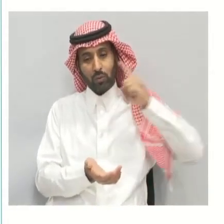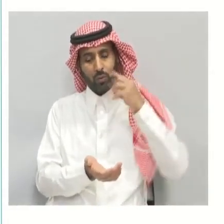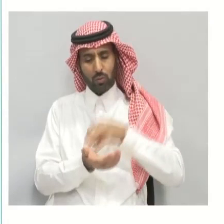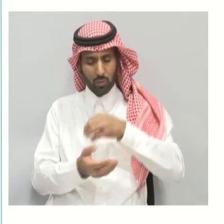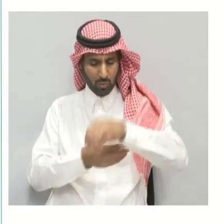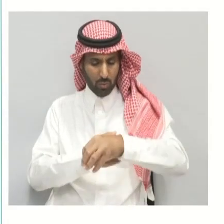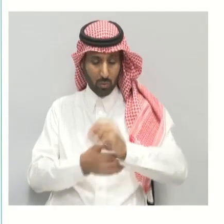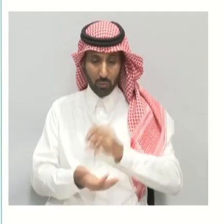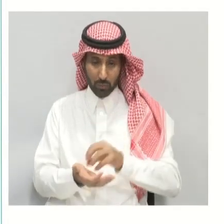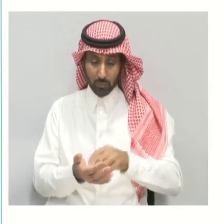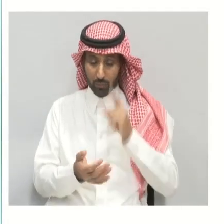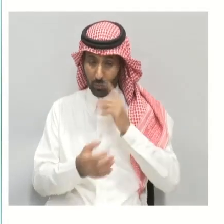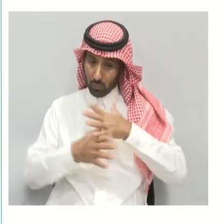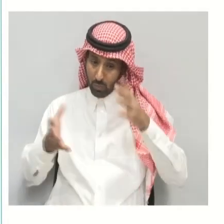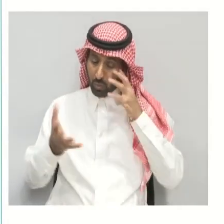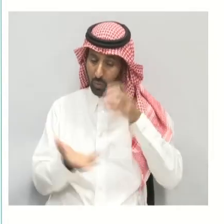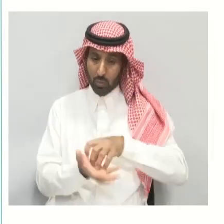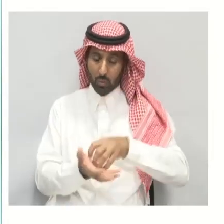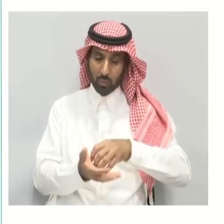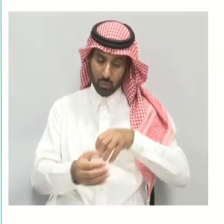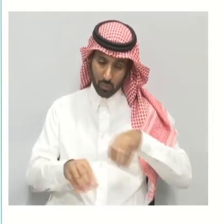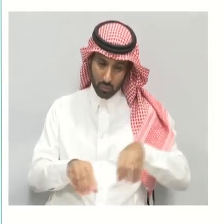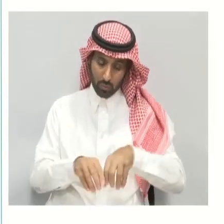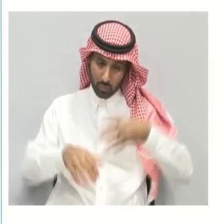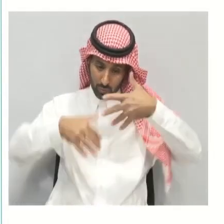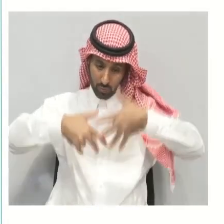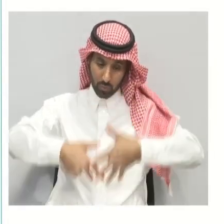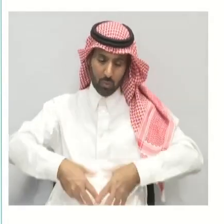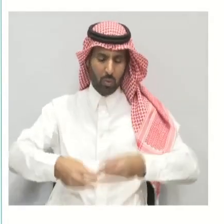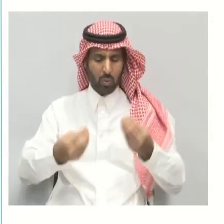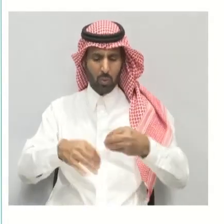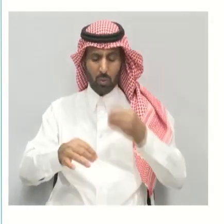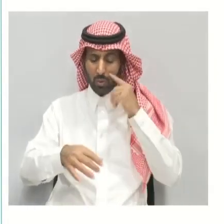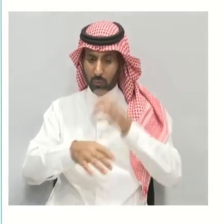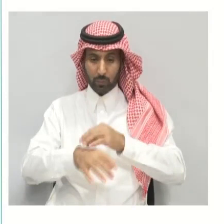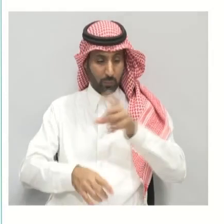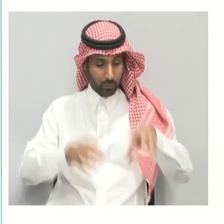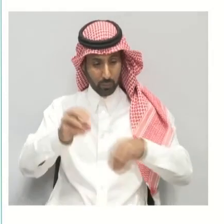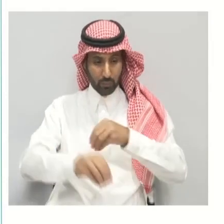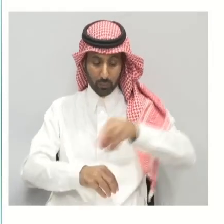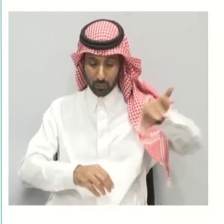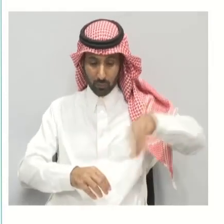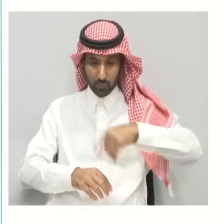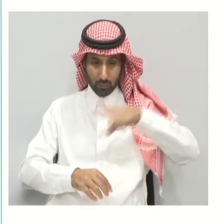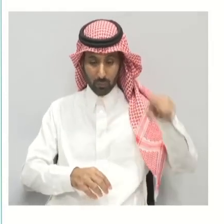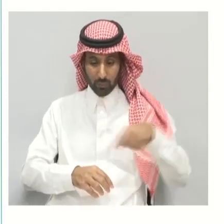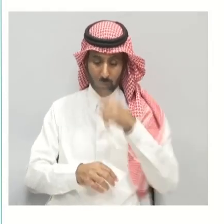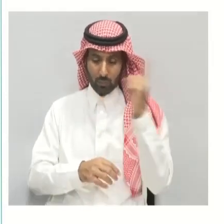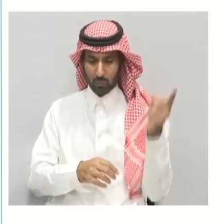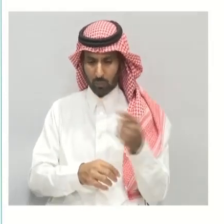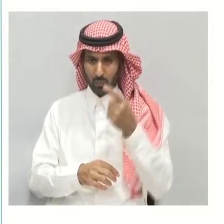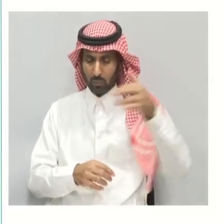the falls. It is a big town, and it's very busy with people from many places around the